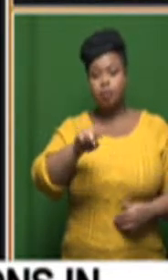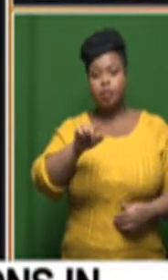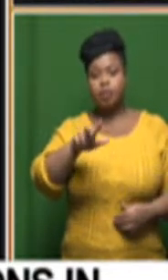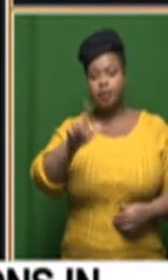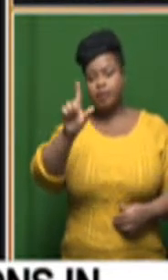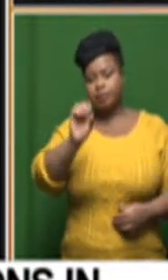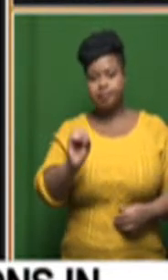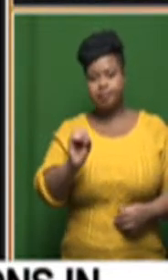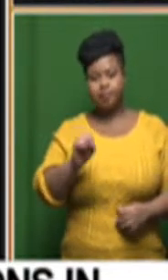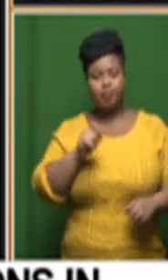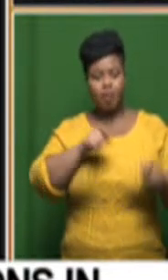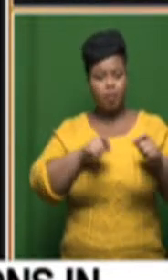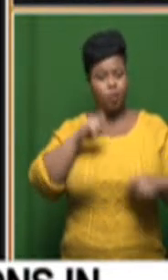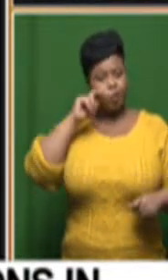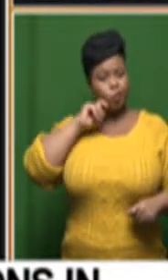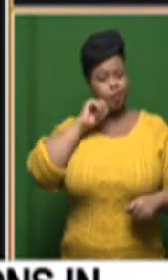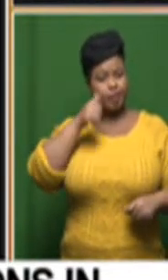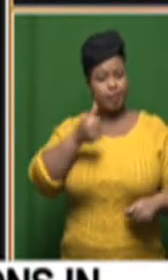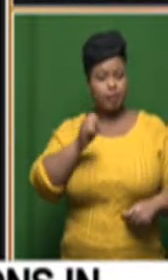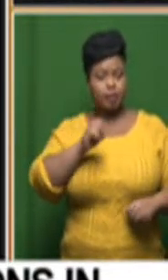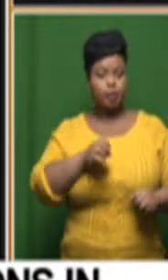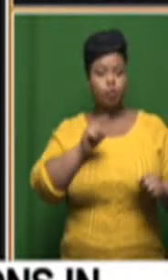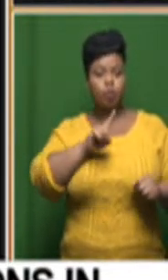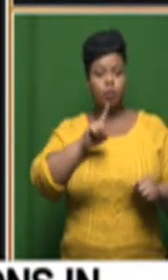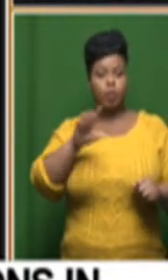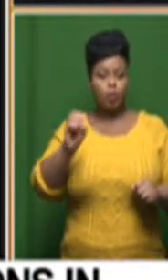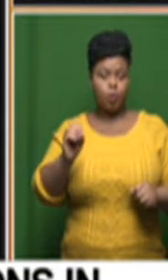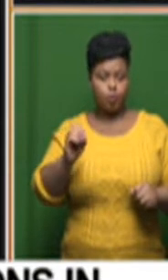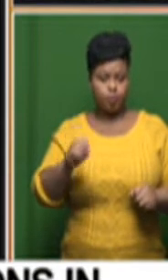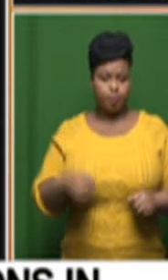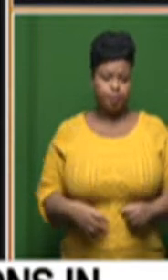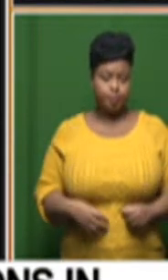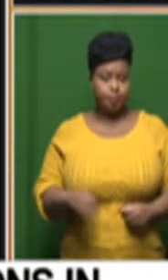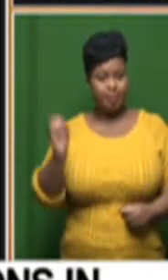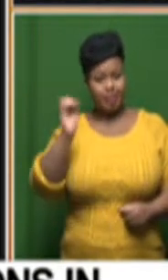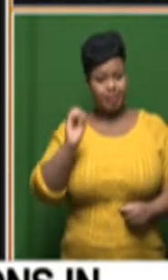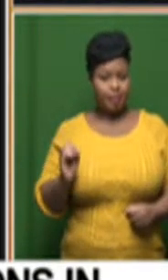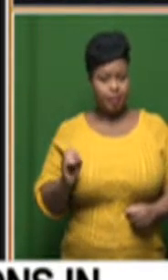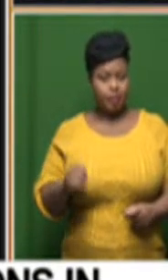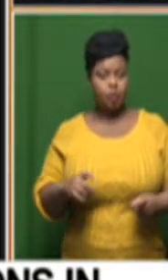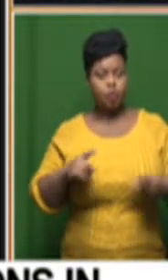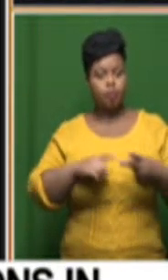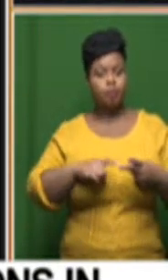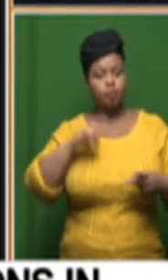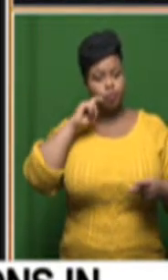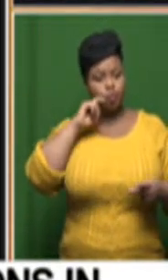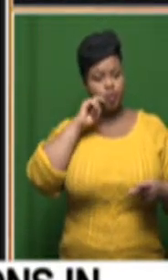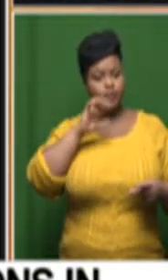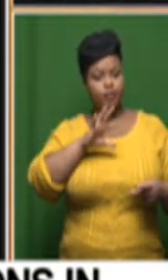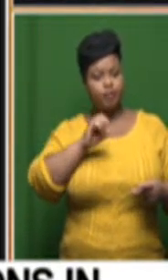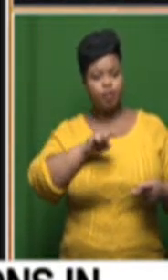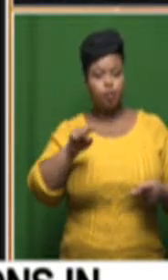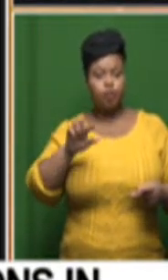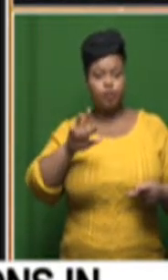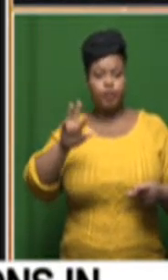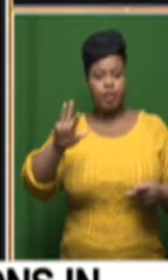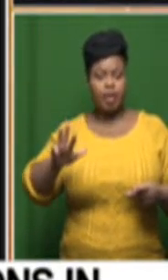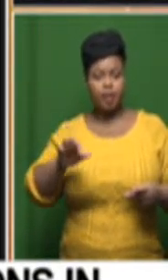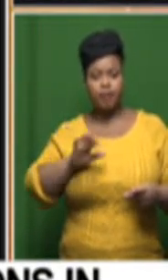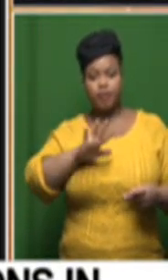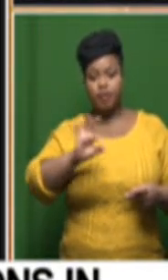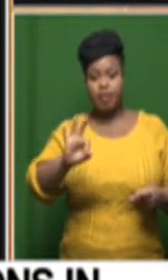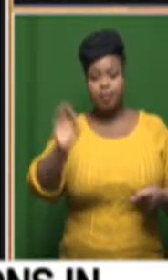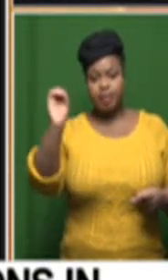registrations in Overstrand, 110%. Our 50 to 59 already at